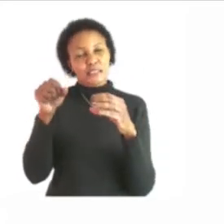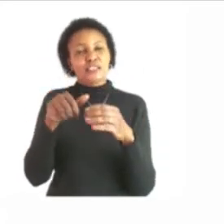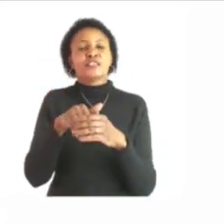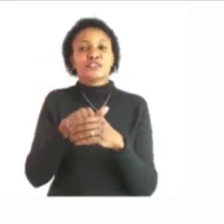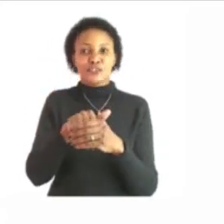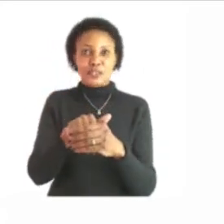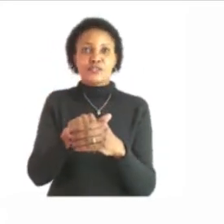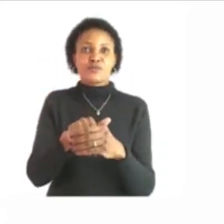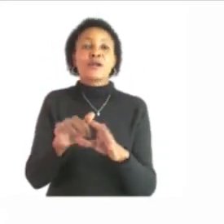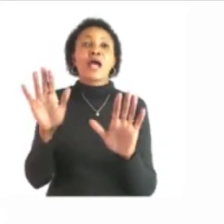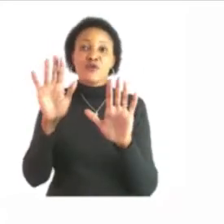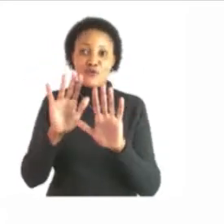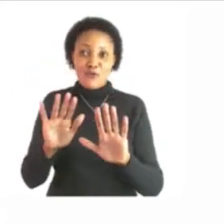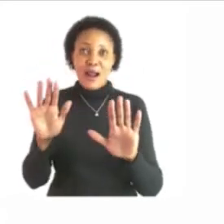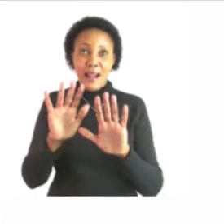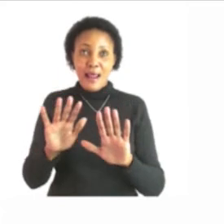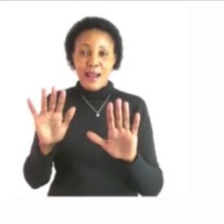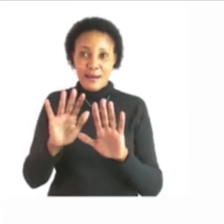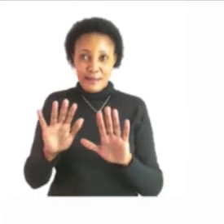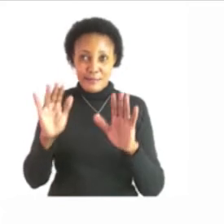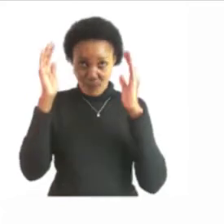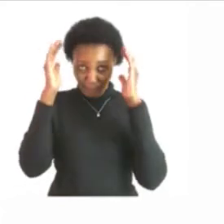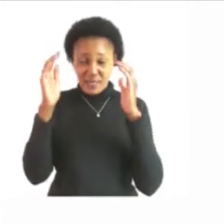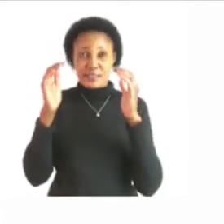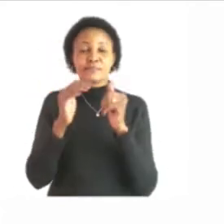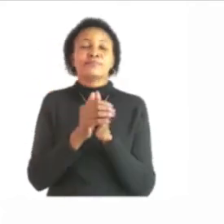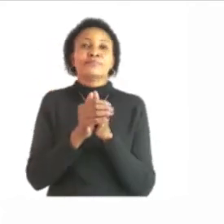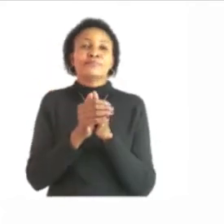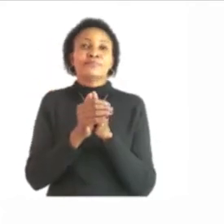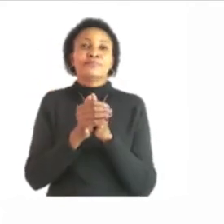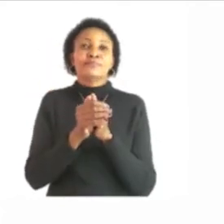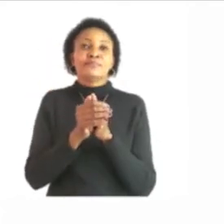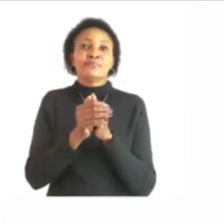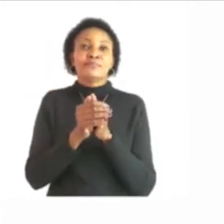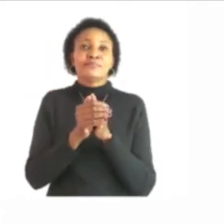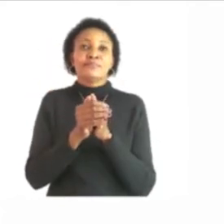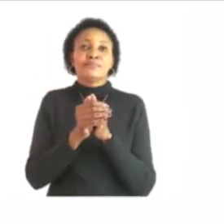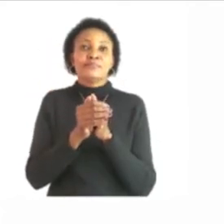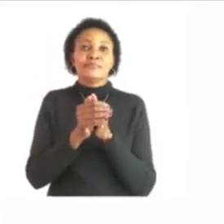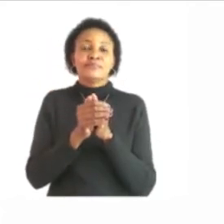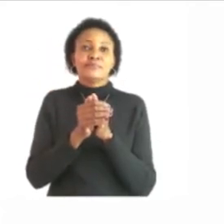you can color in the bus. Color in the bus.